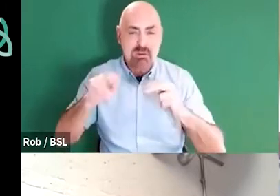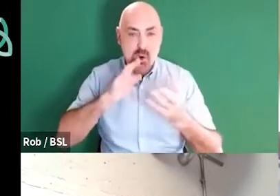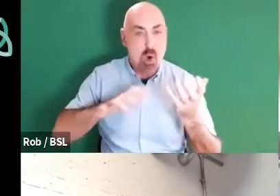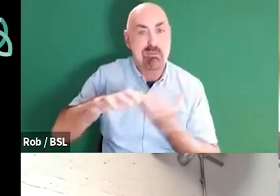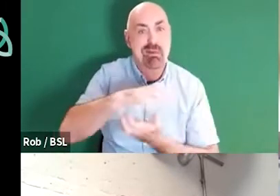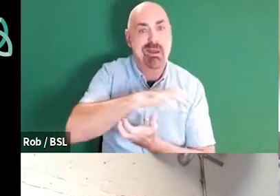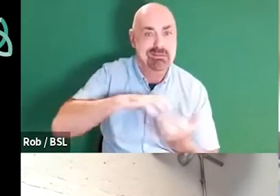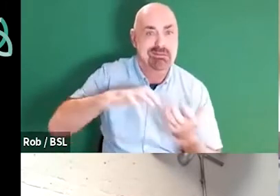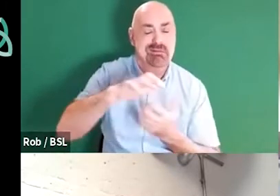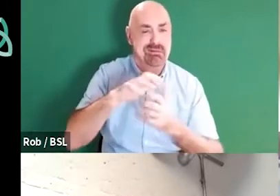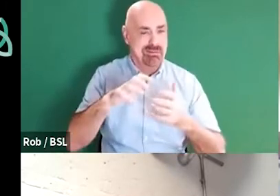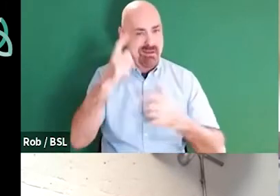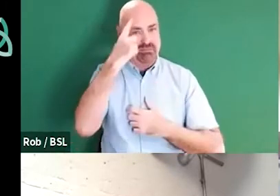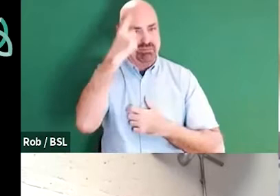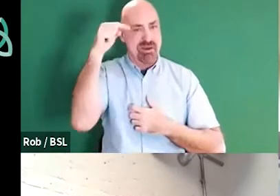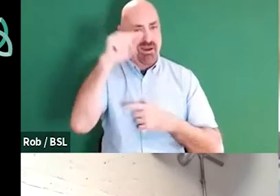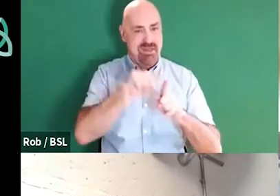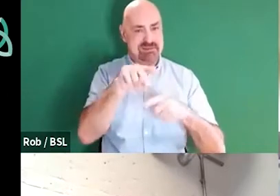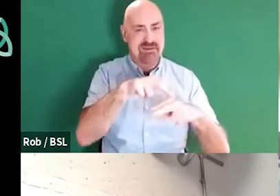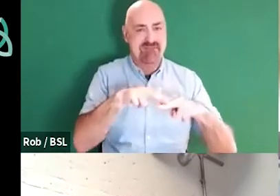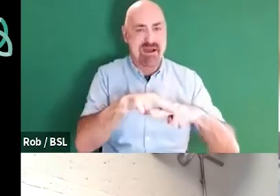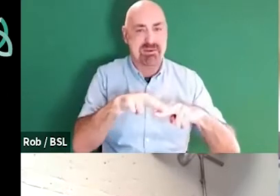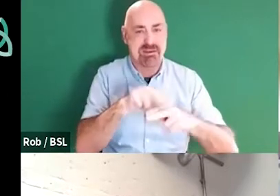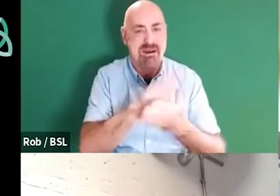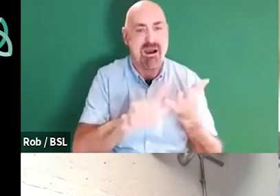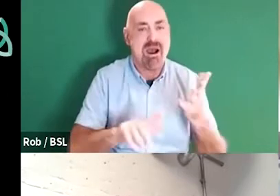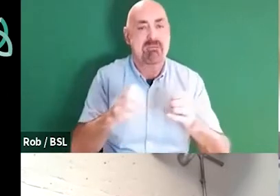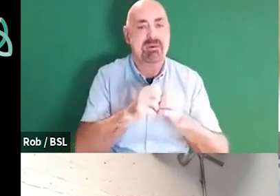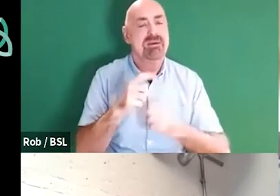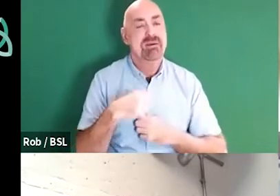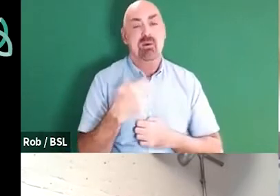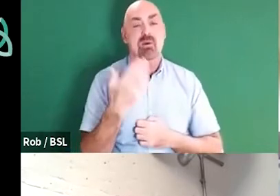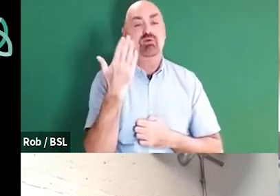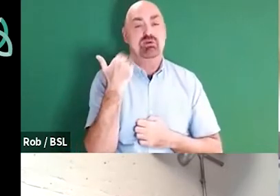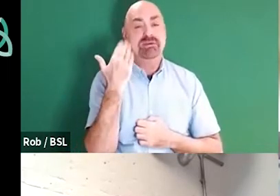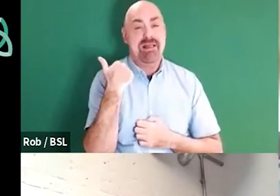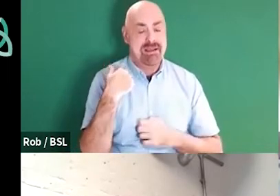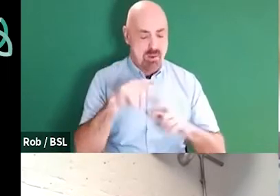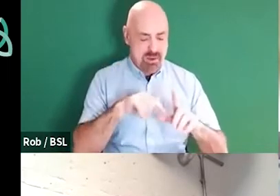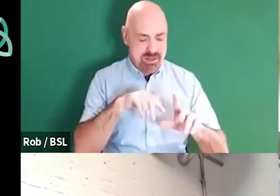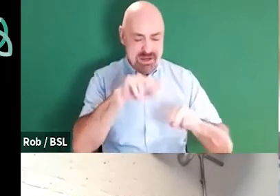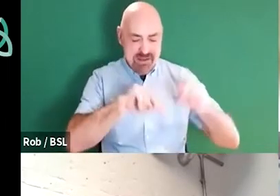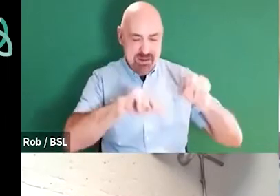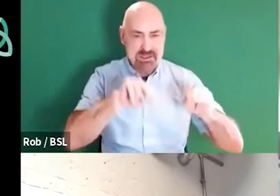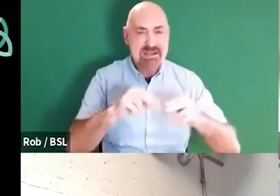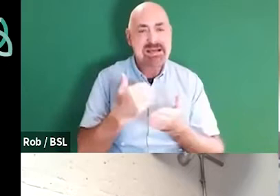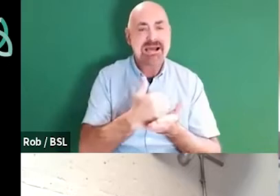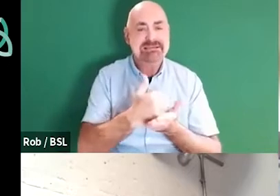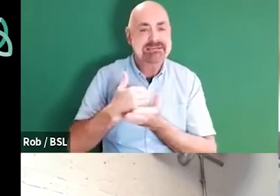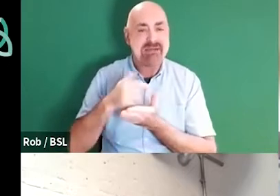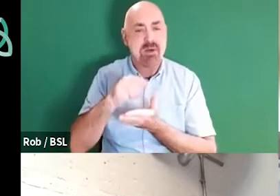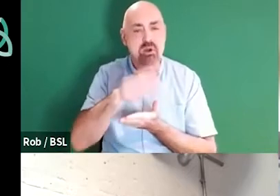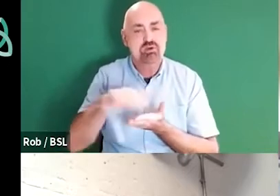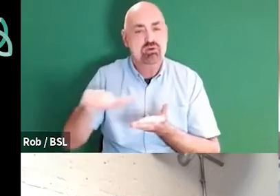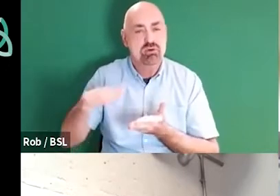this. And most recently, we use this approach to evaluate something you may have heard of that Save the Children